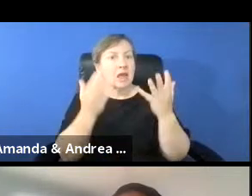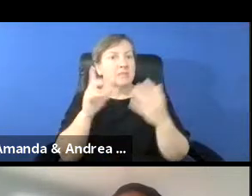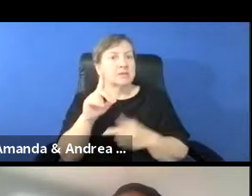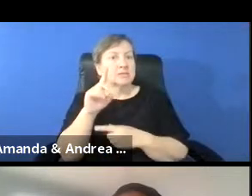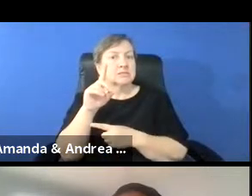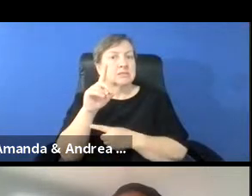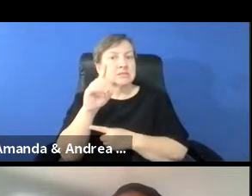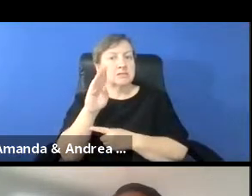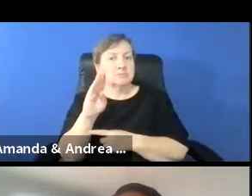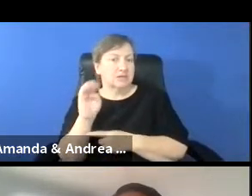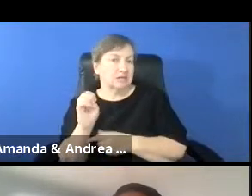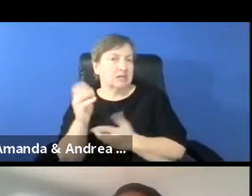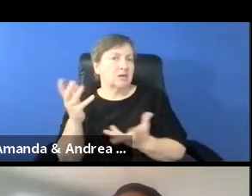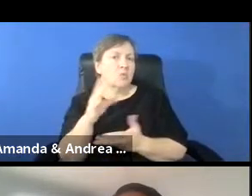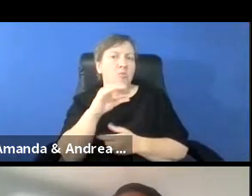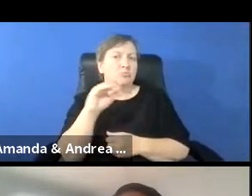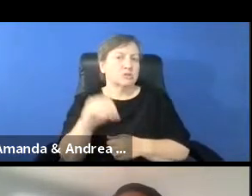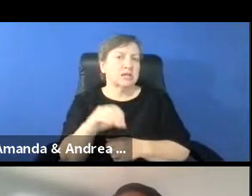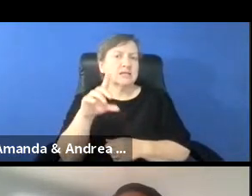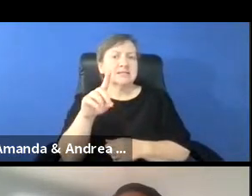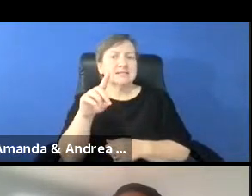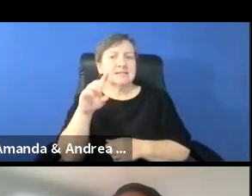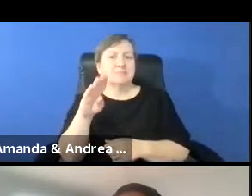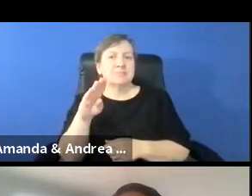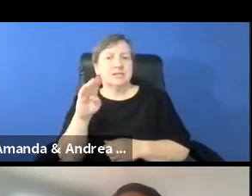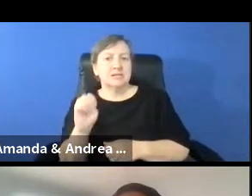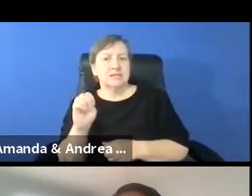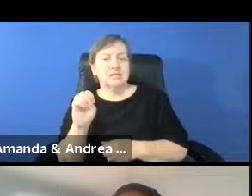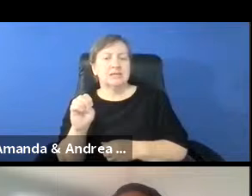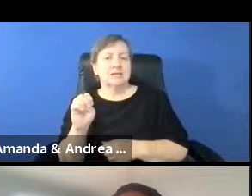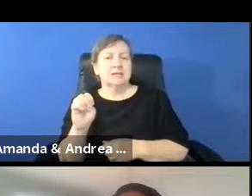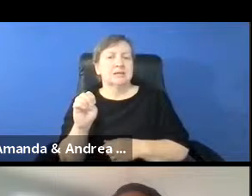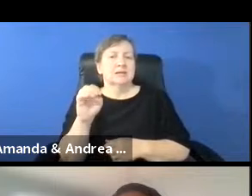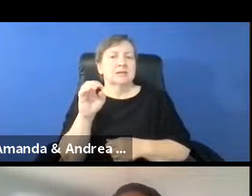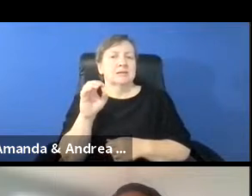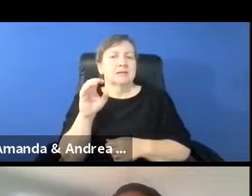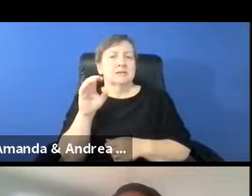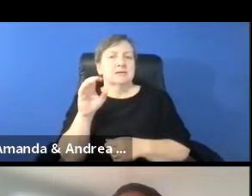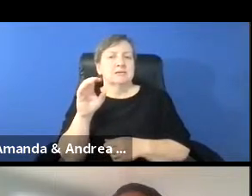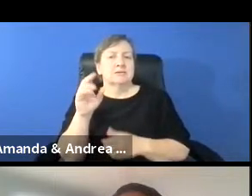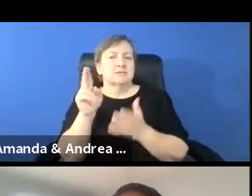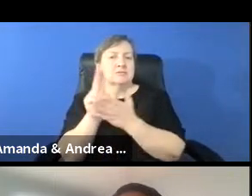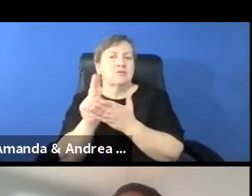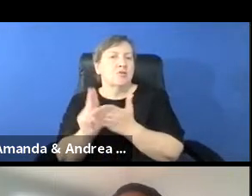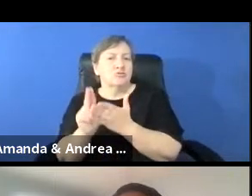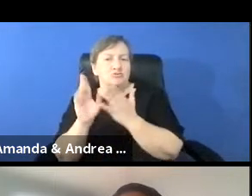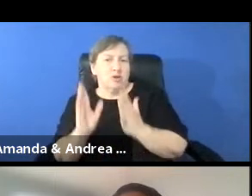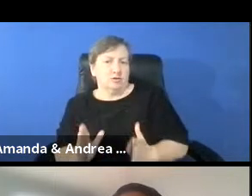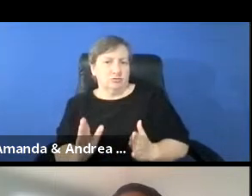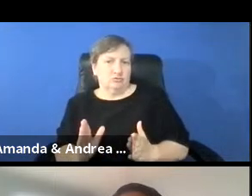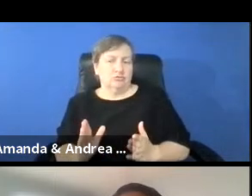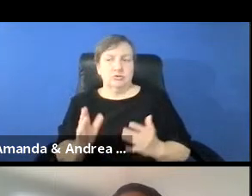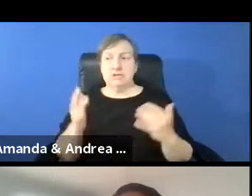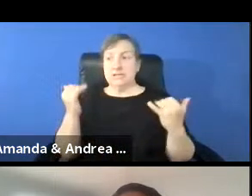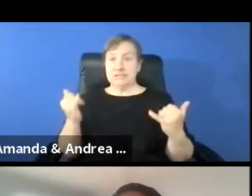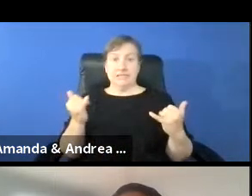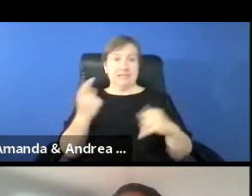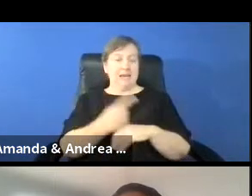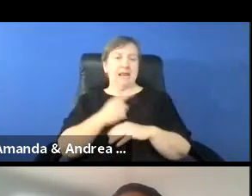DBE or what percentage of DBE firms are contracted. And it's not a question we can answer